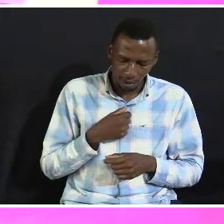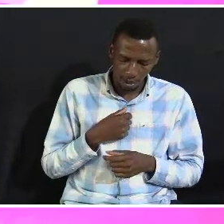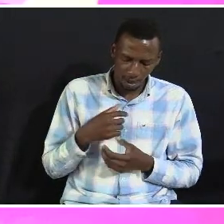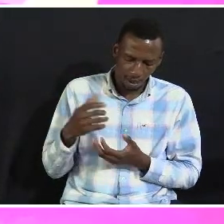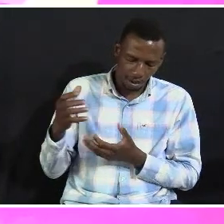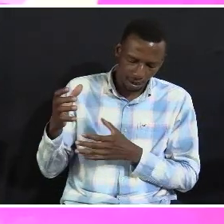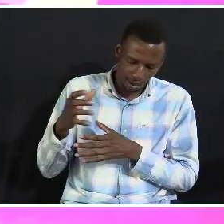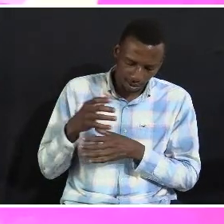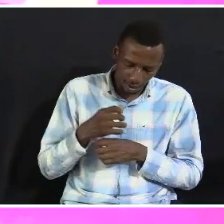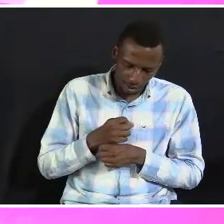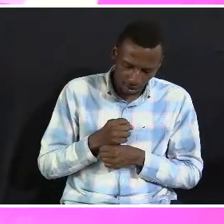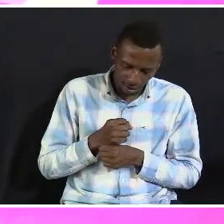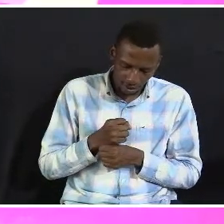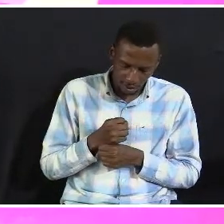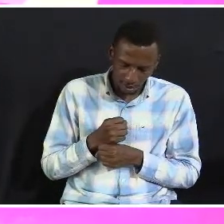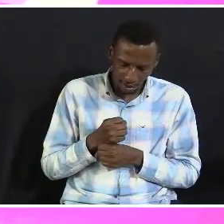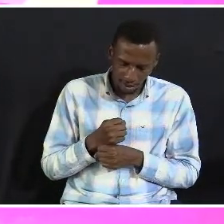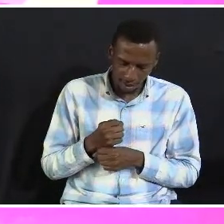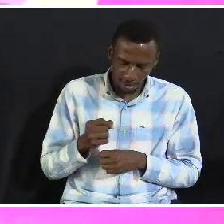the Lamb. I am